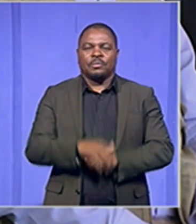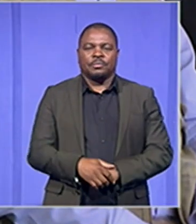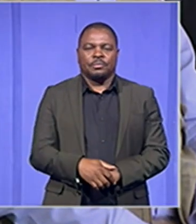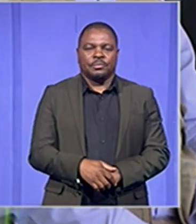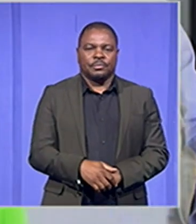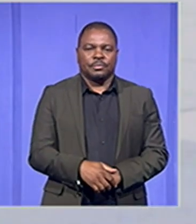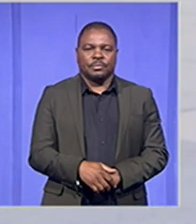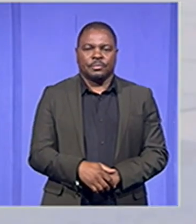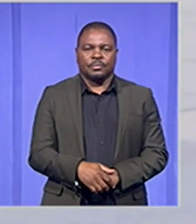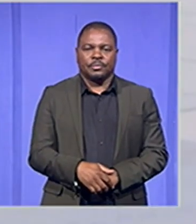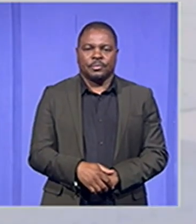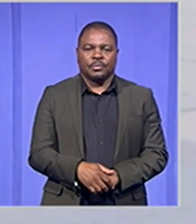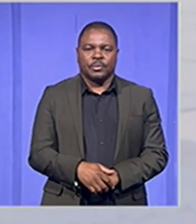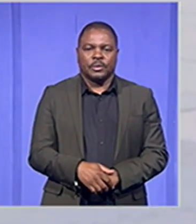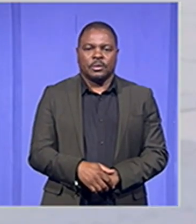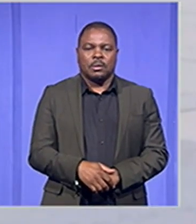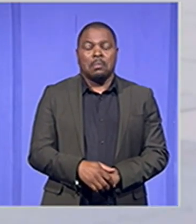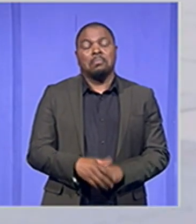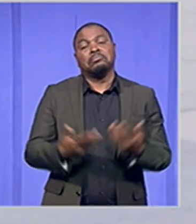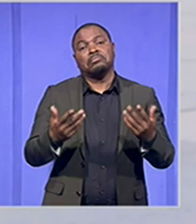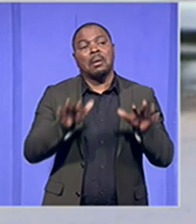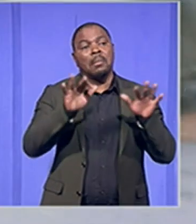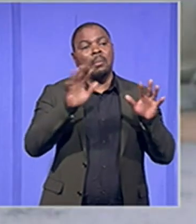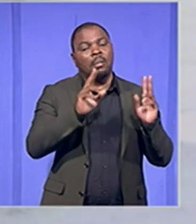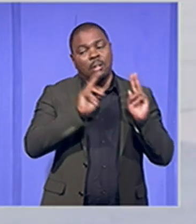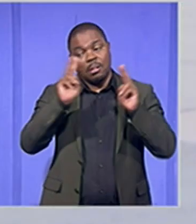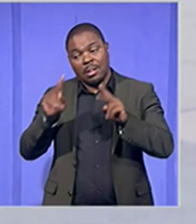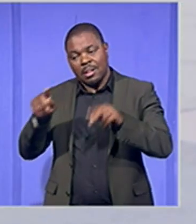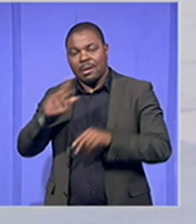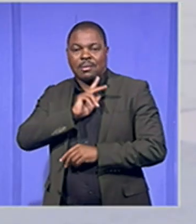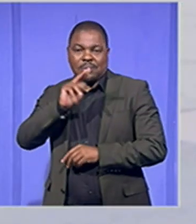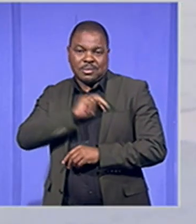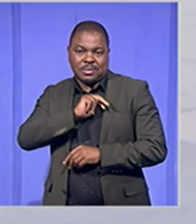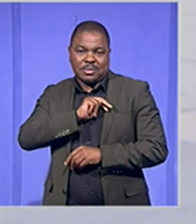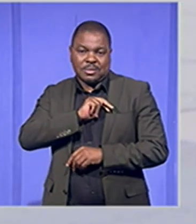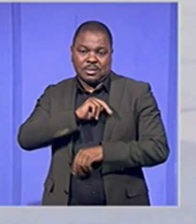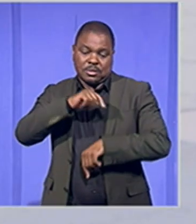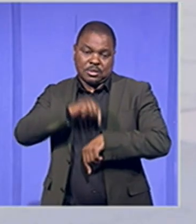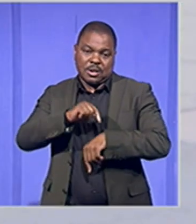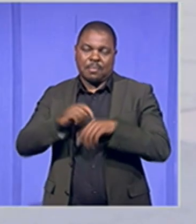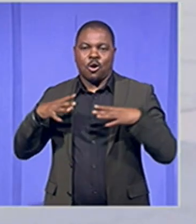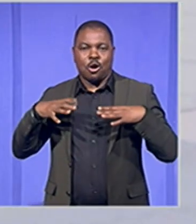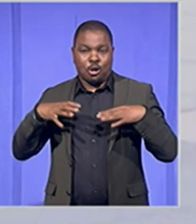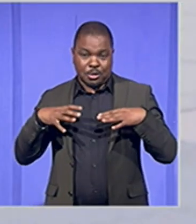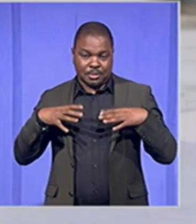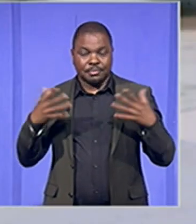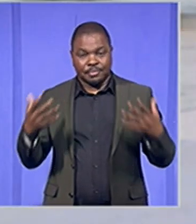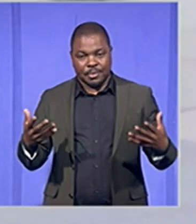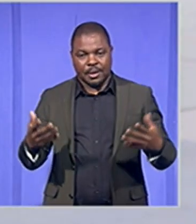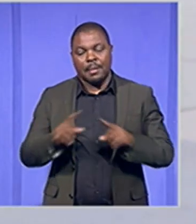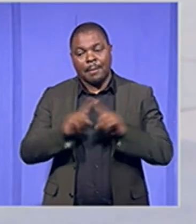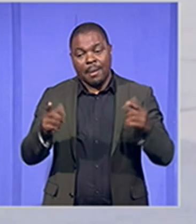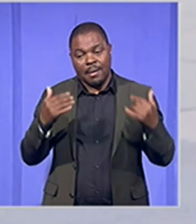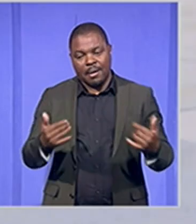There are a number of visitors towards KwaZulu-Natal during this festive season. Obviously, with the